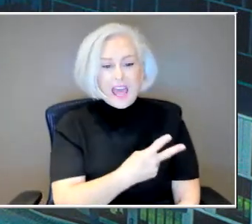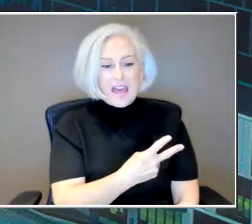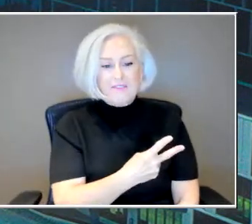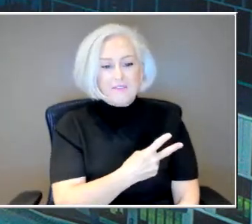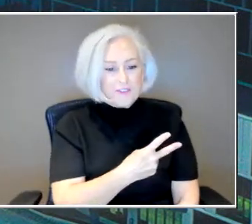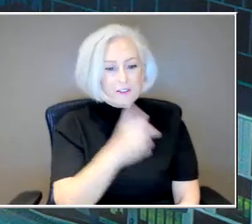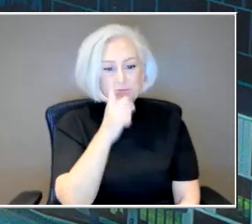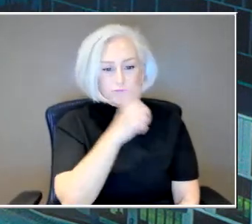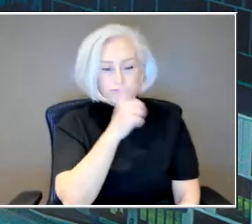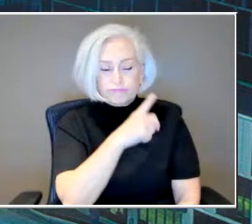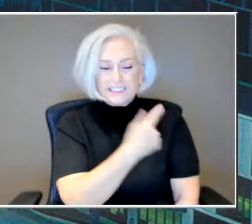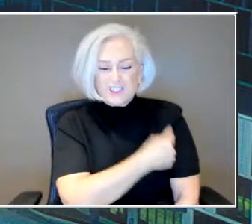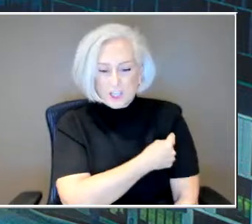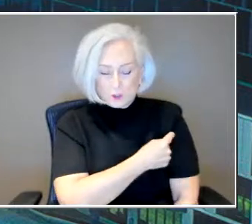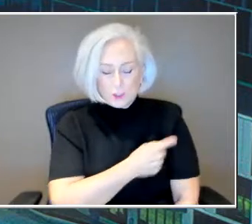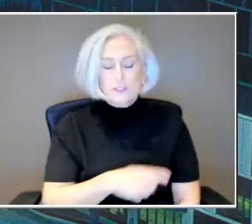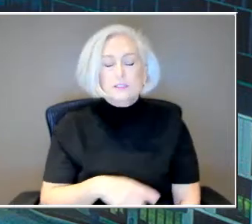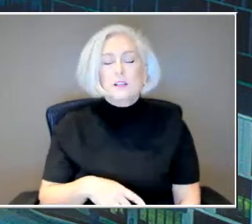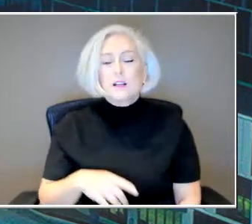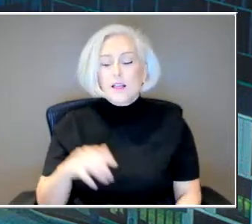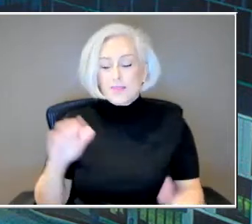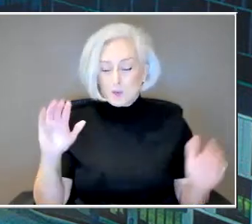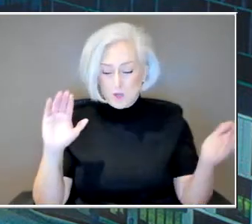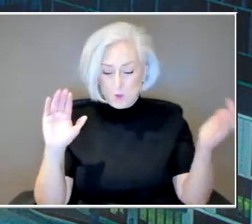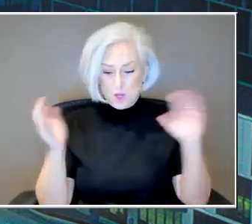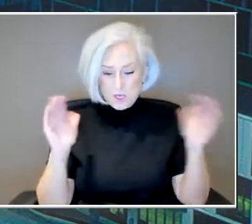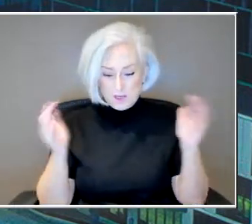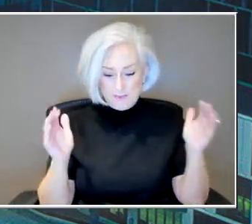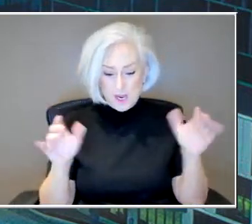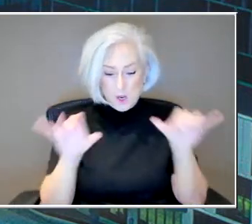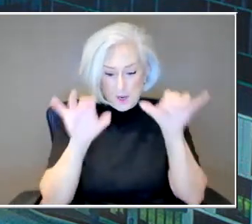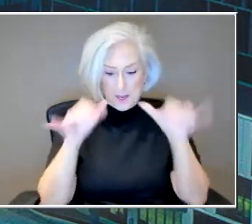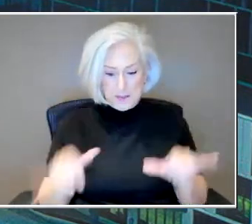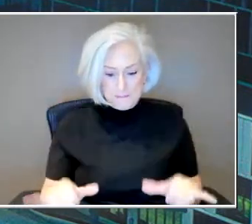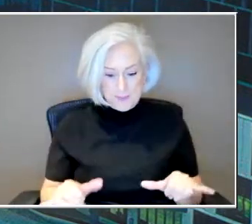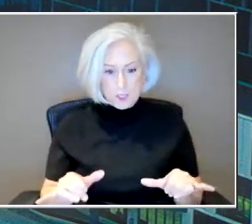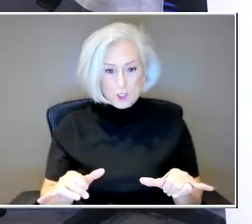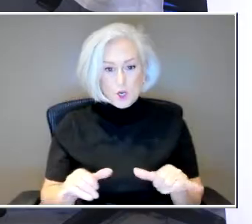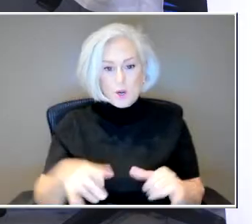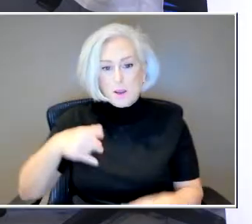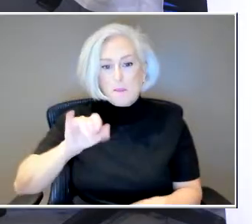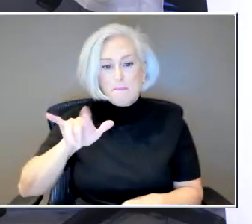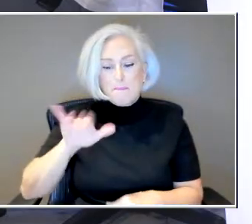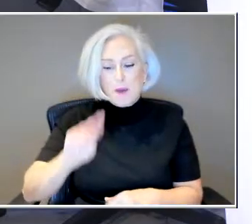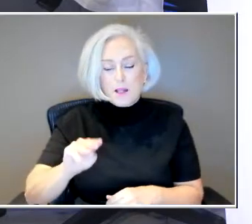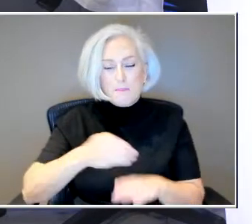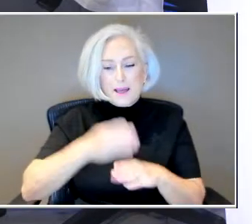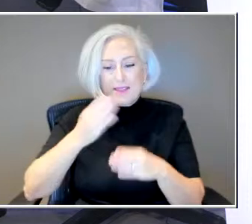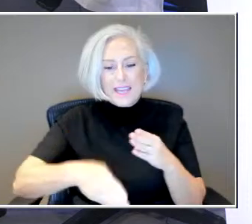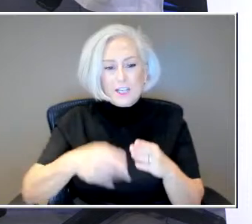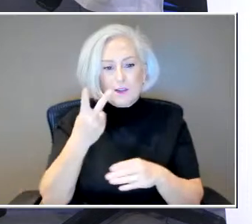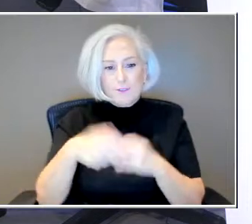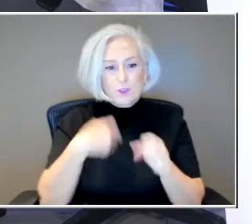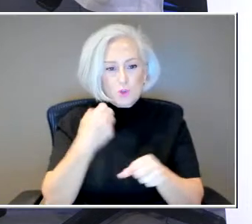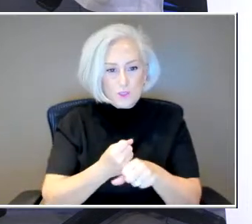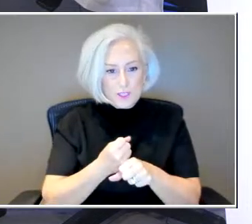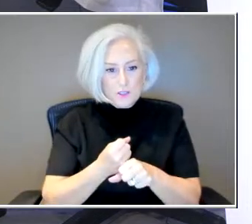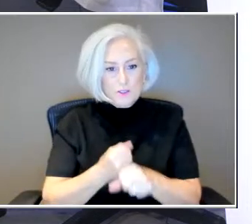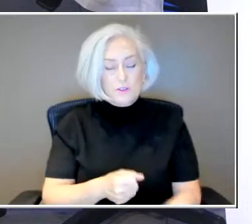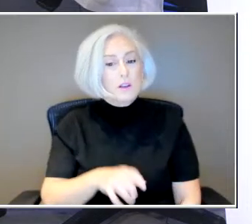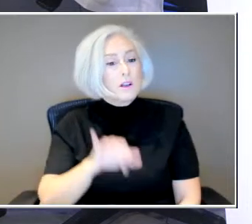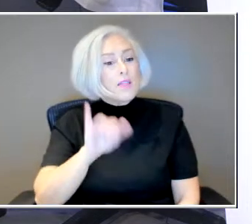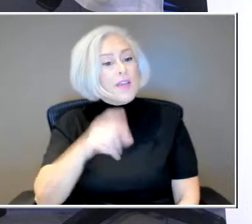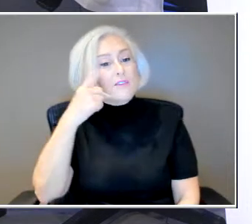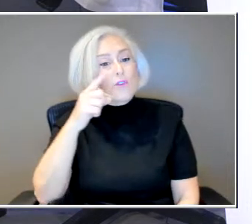we will measure the number of cancers which occur and number of polyps at the end of 2 years. And again, these are for participants who have